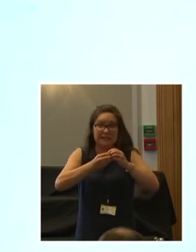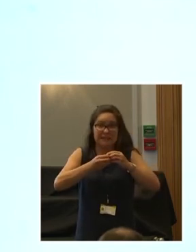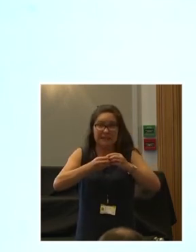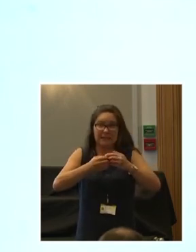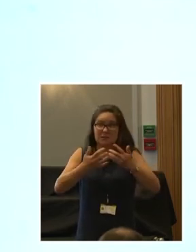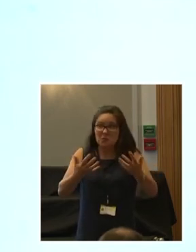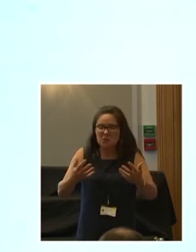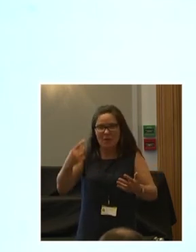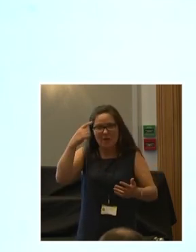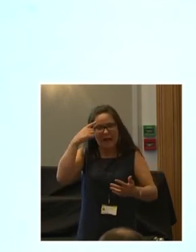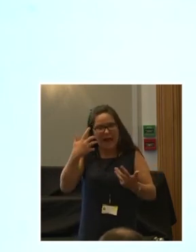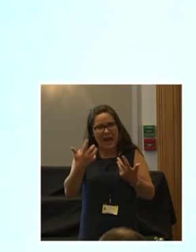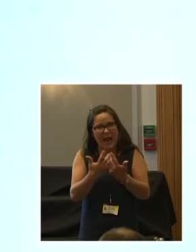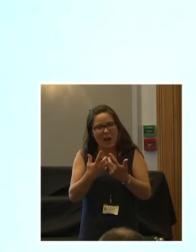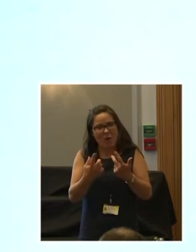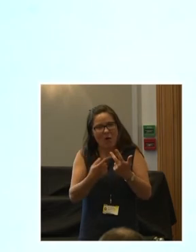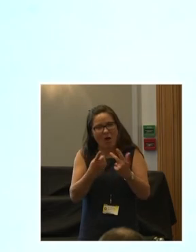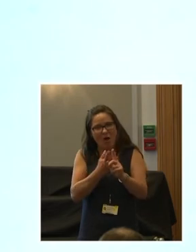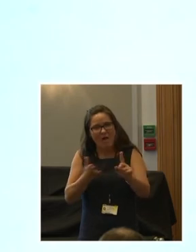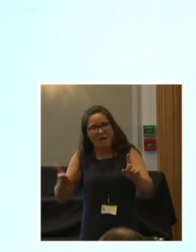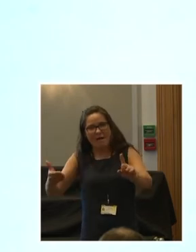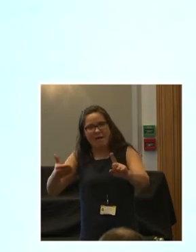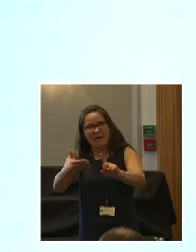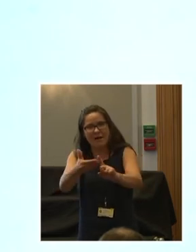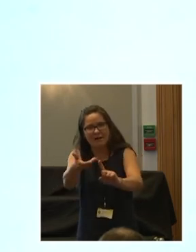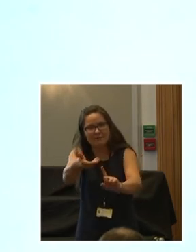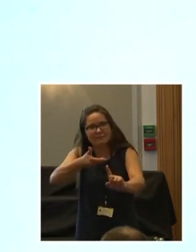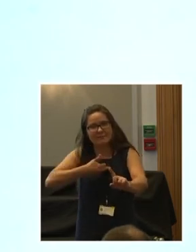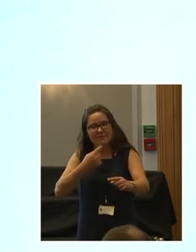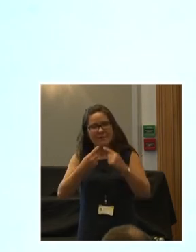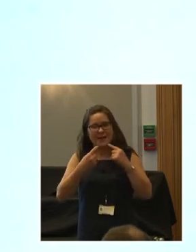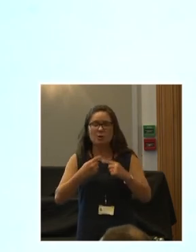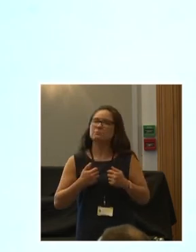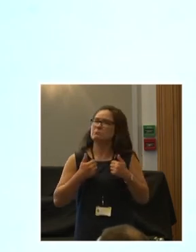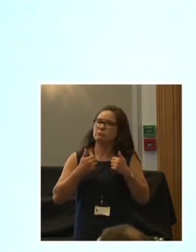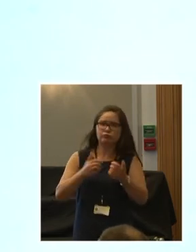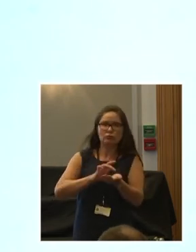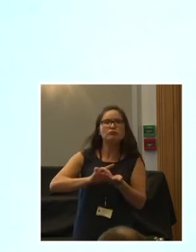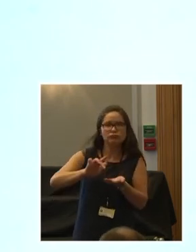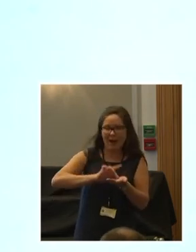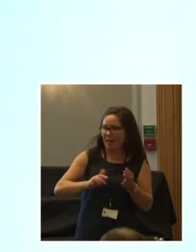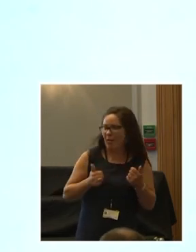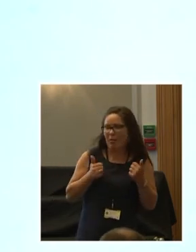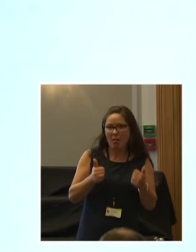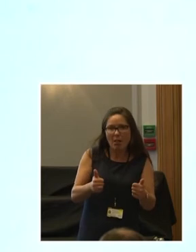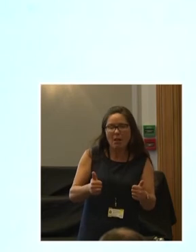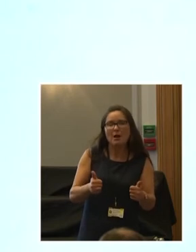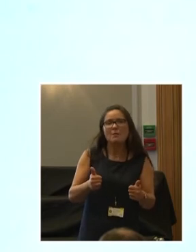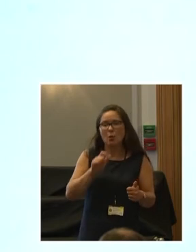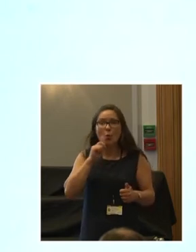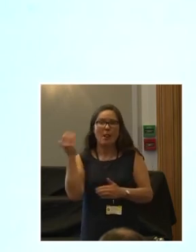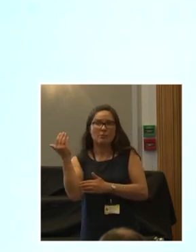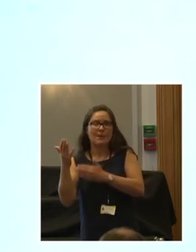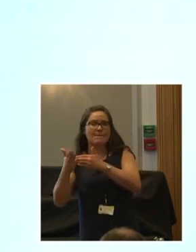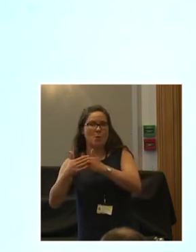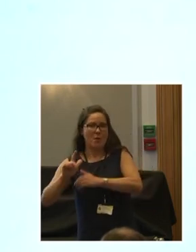could you get the information? And I obviously, I'm an advocate of Braille, and I'm going to bring a colleague into that briefly. But I am an absolute advocate